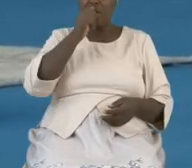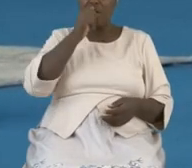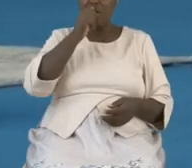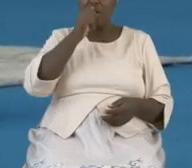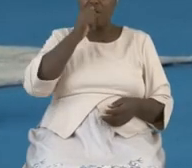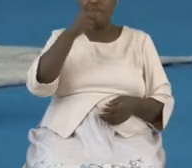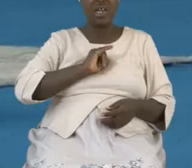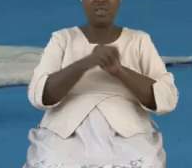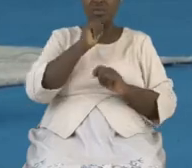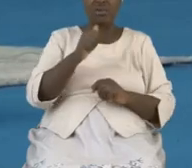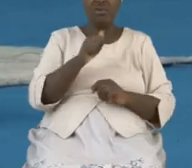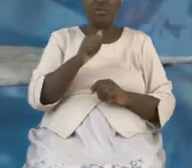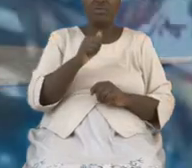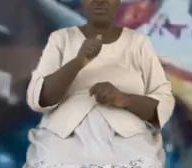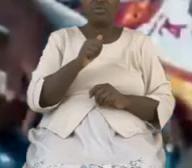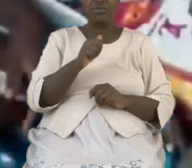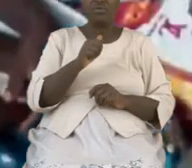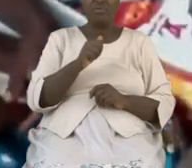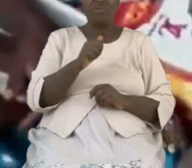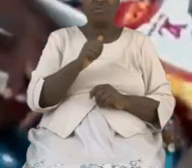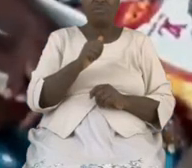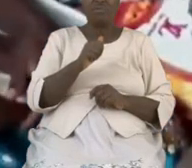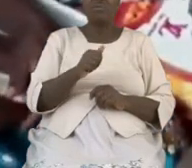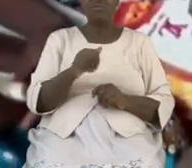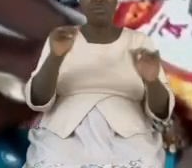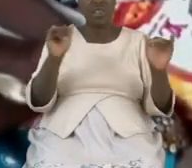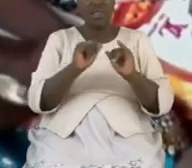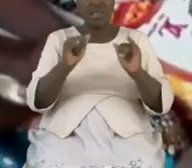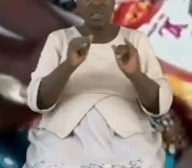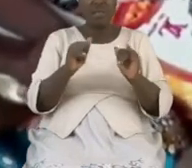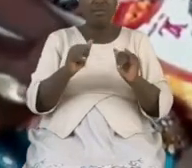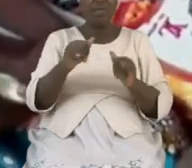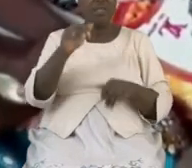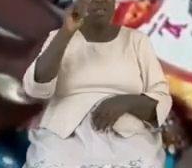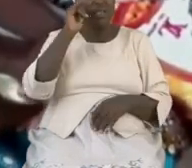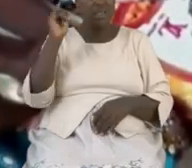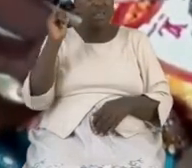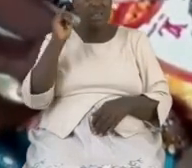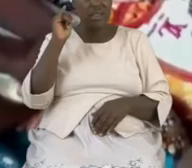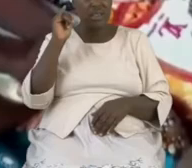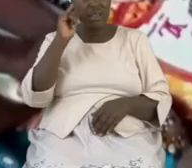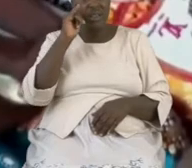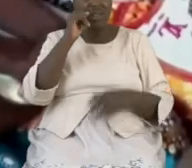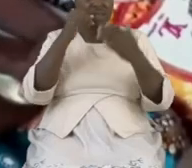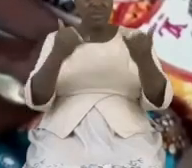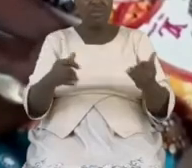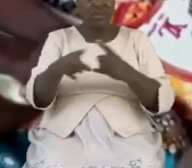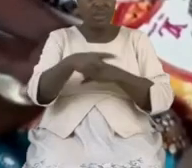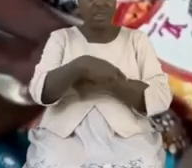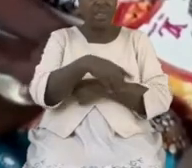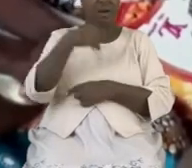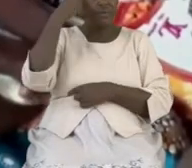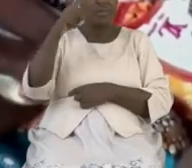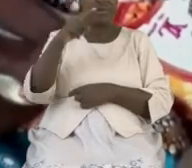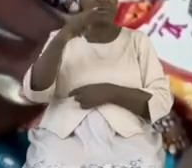Coming from Christ, the same yesterday, today, and